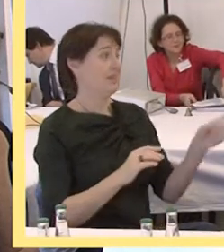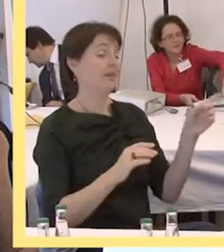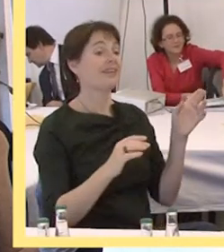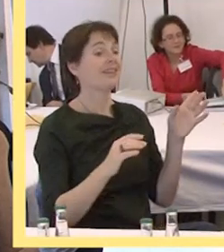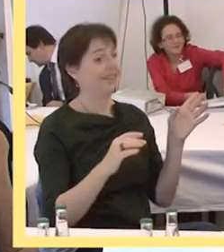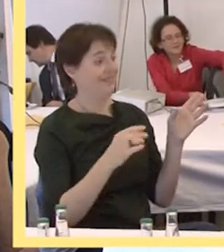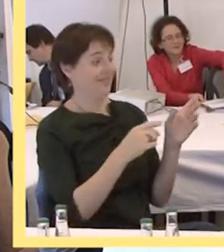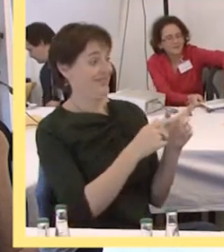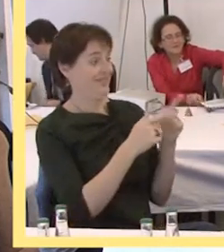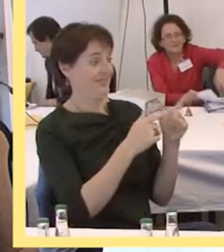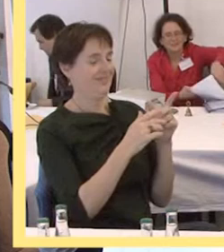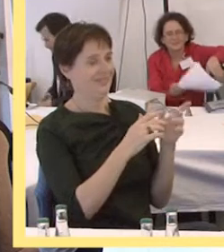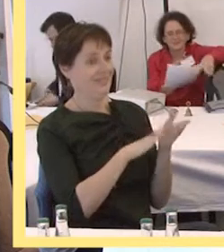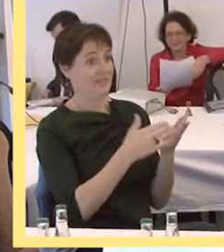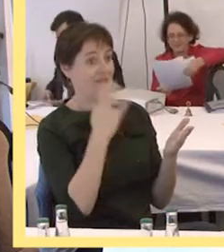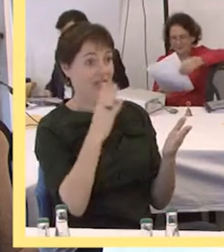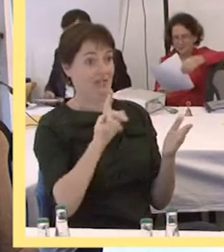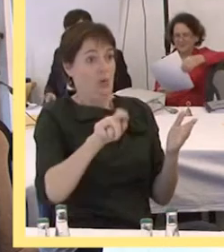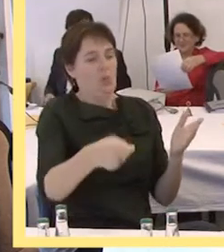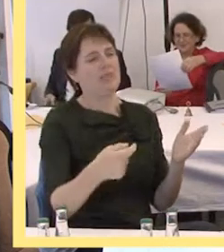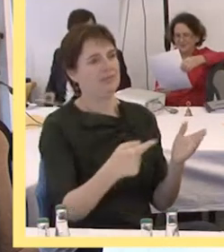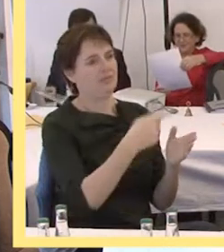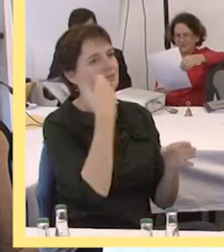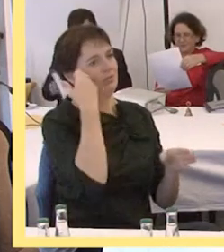me know. I'm trying to